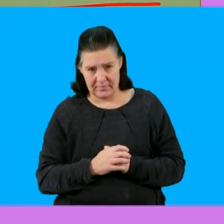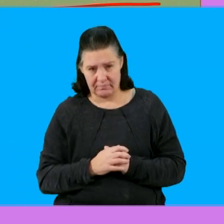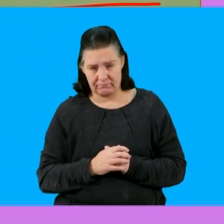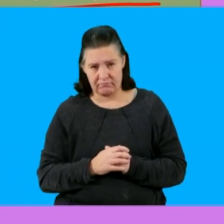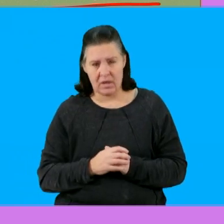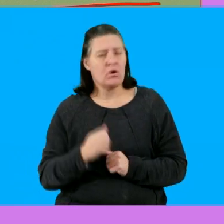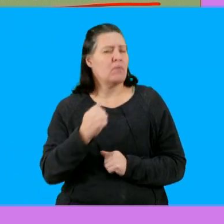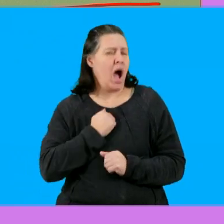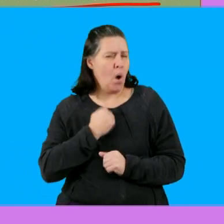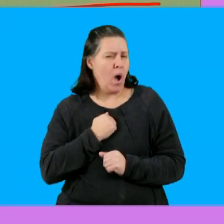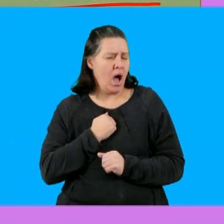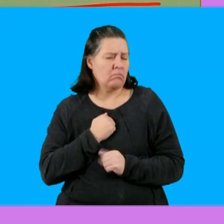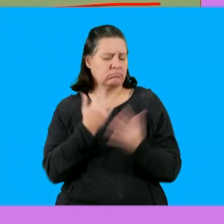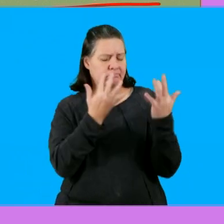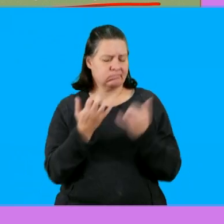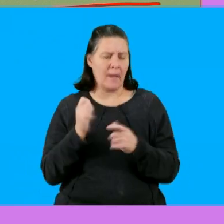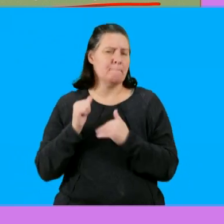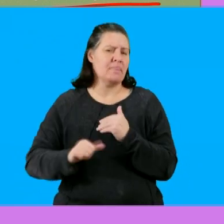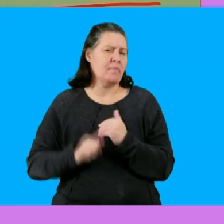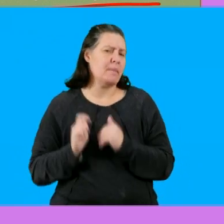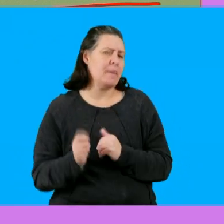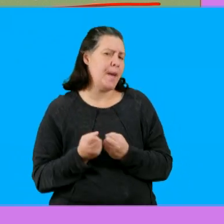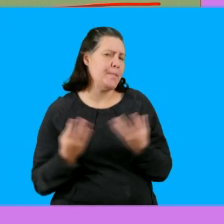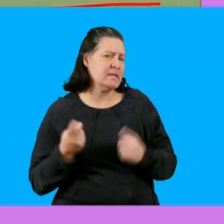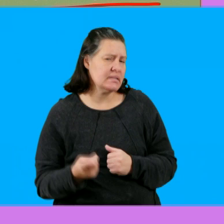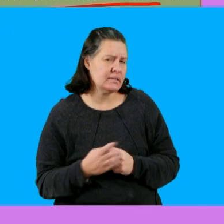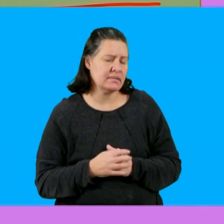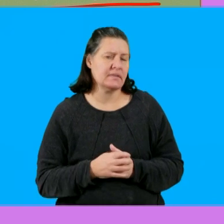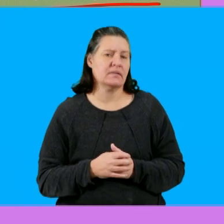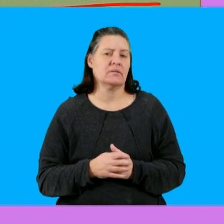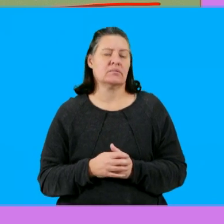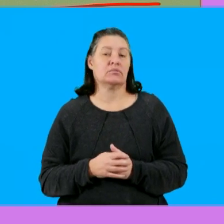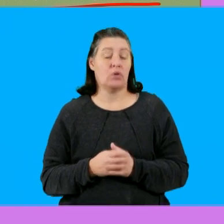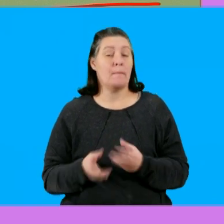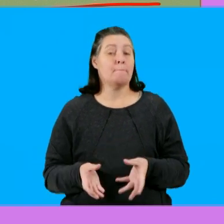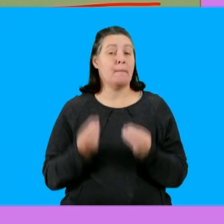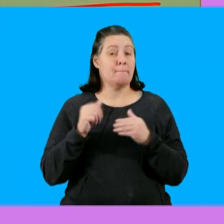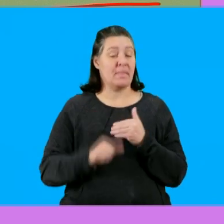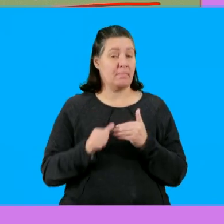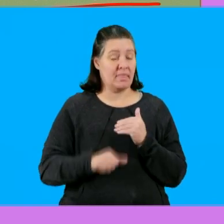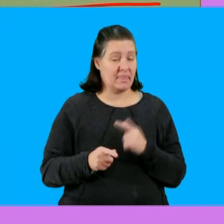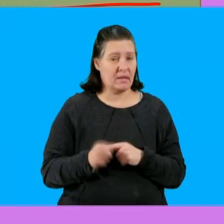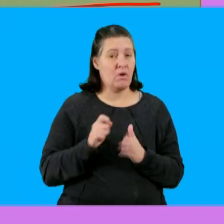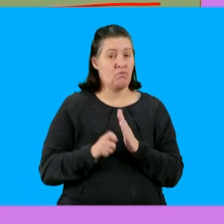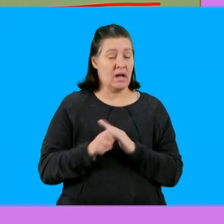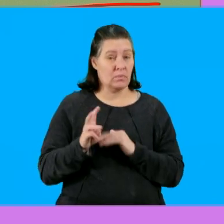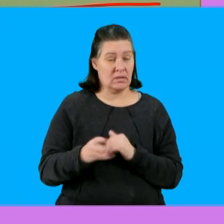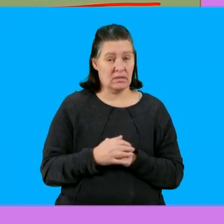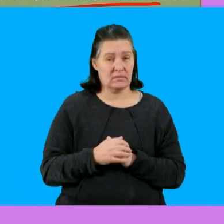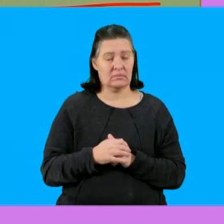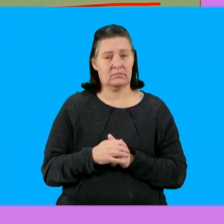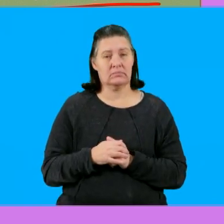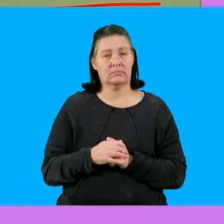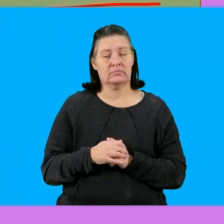what our monthly installment will be. So therefore, to get the monthly installment, I'll write that out.